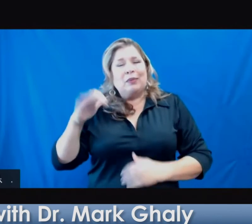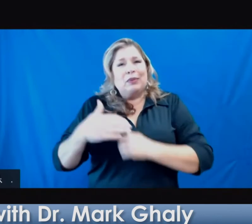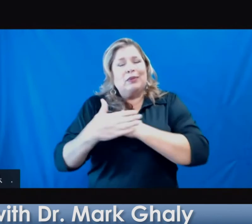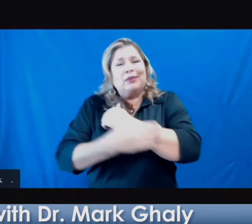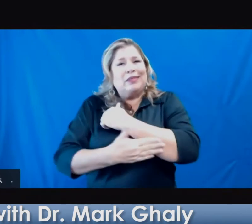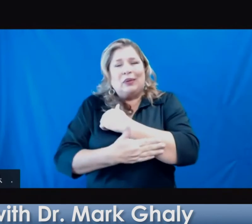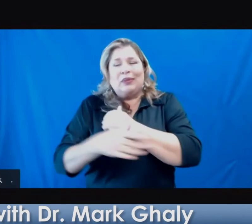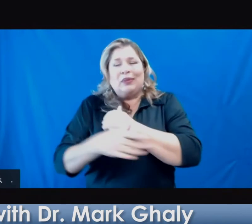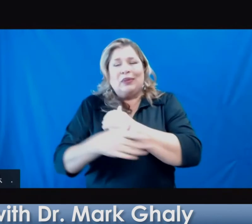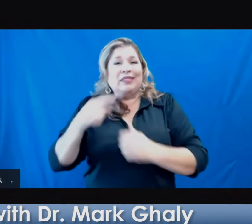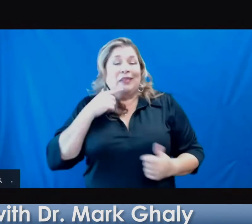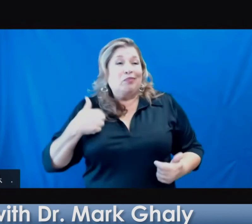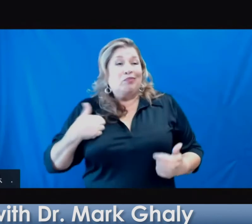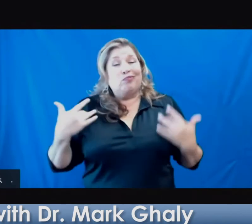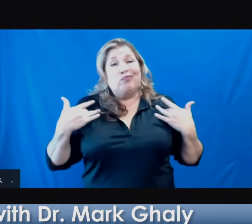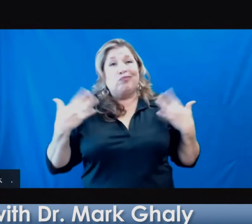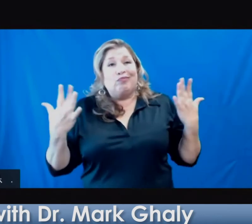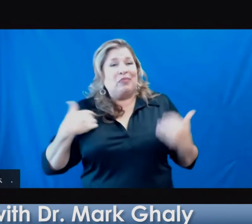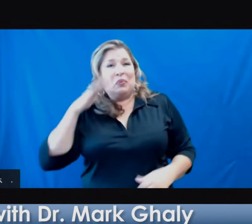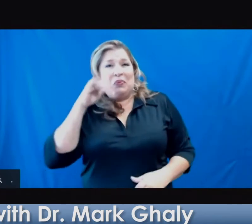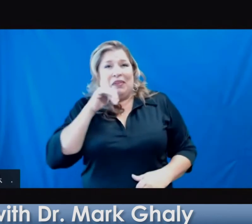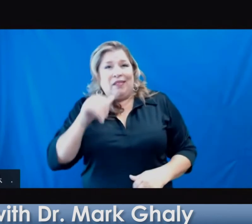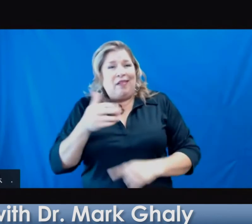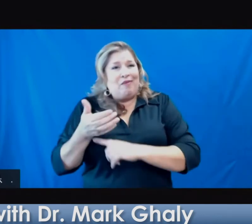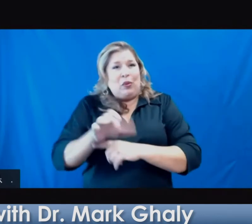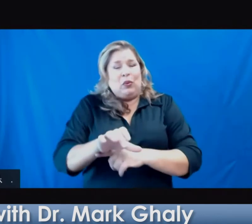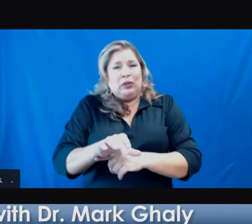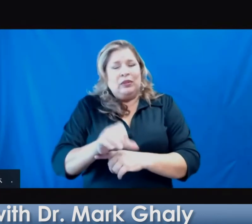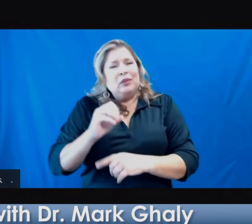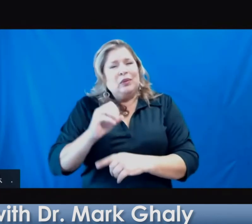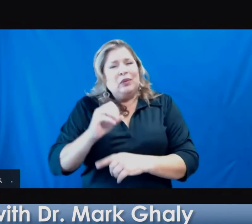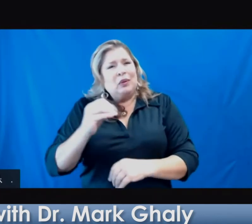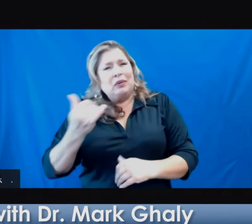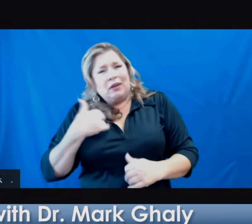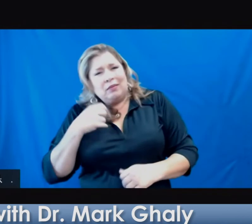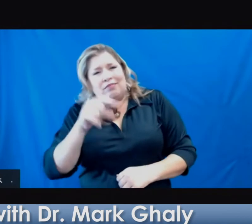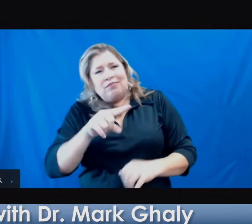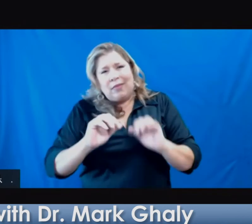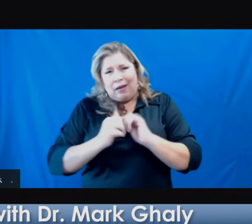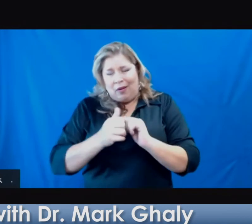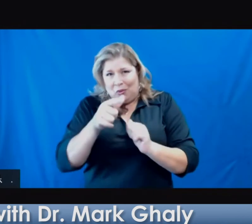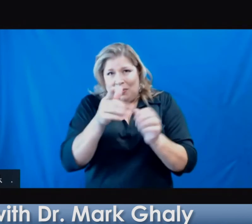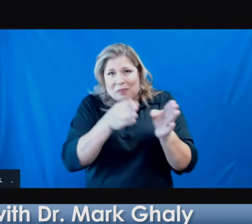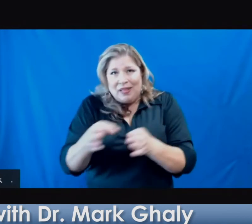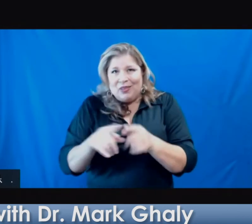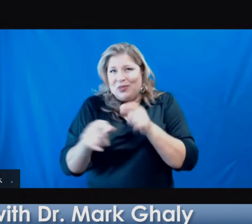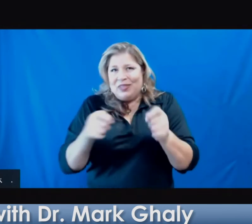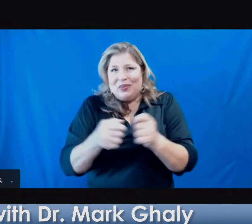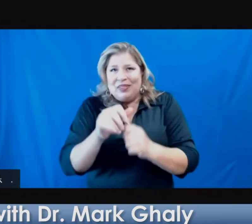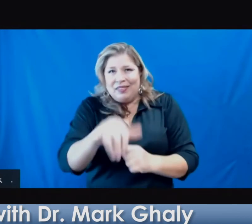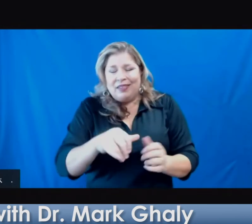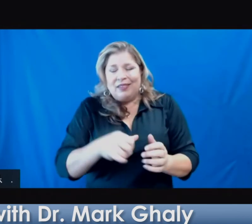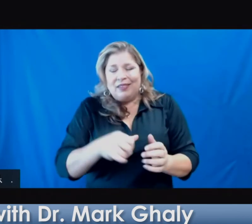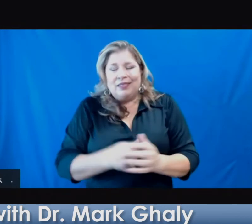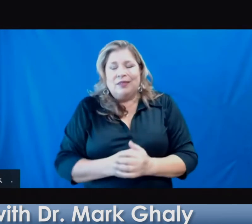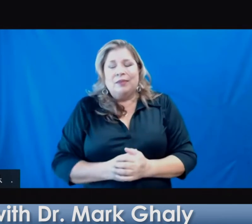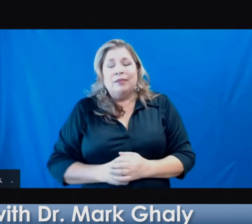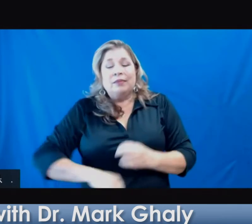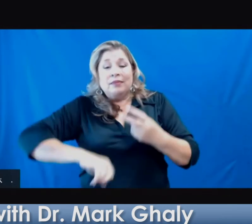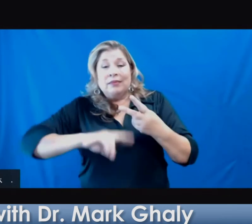said he won't enforce it. And I just want to find out, how you kind of deal with that. Number two